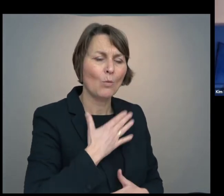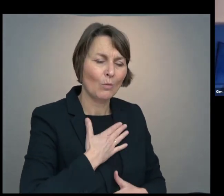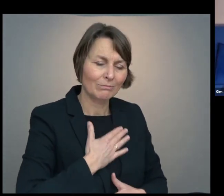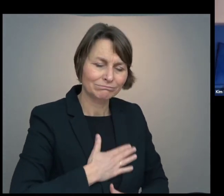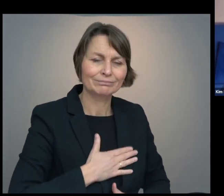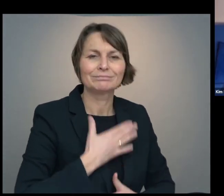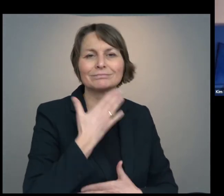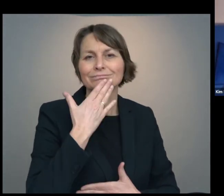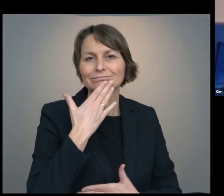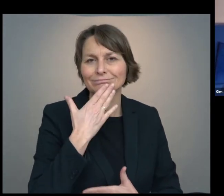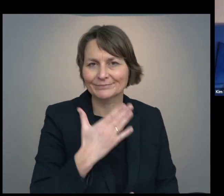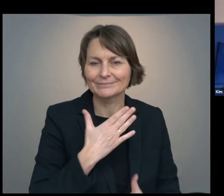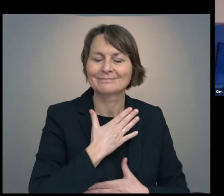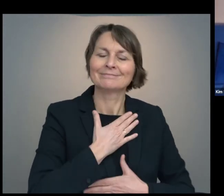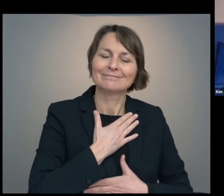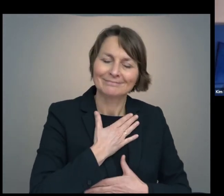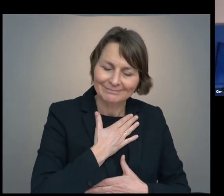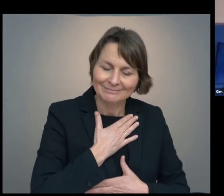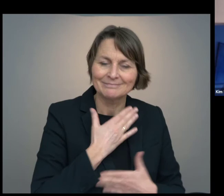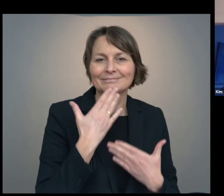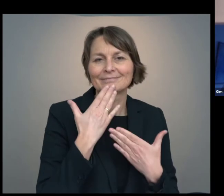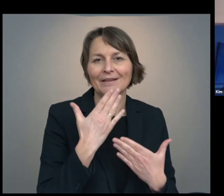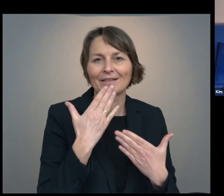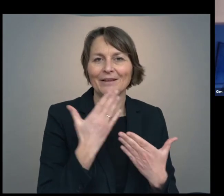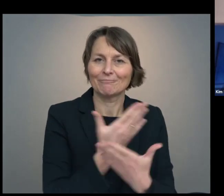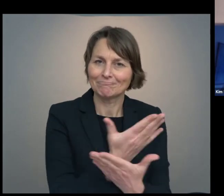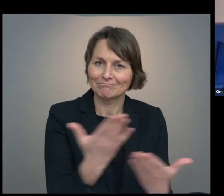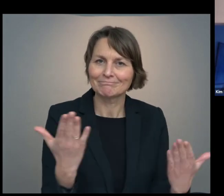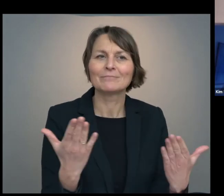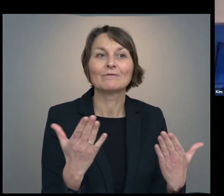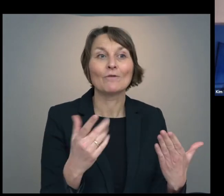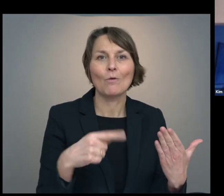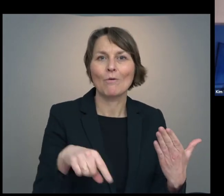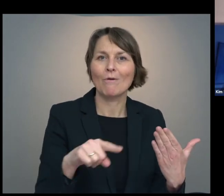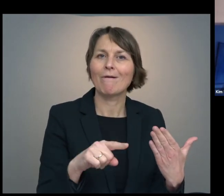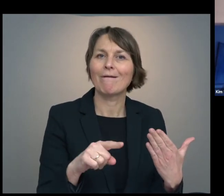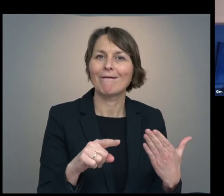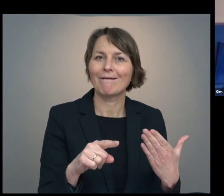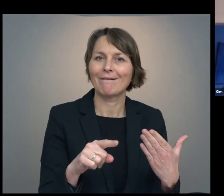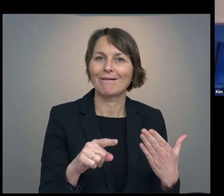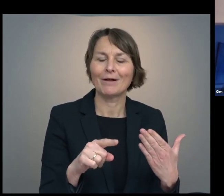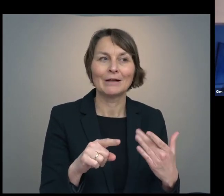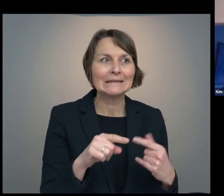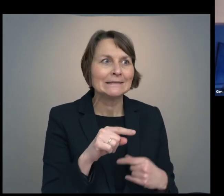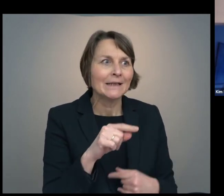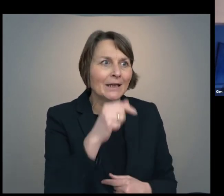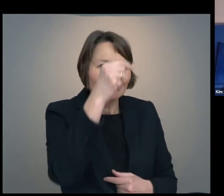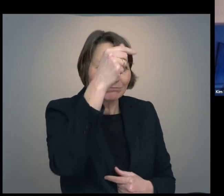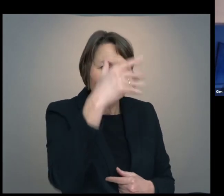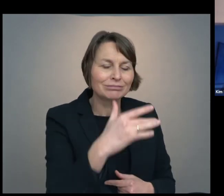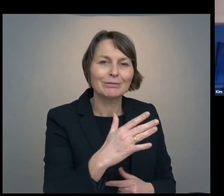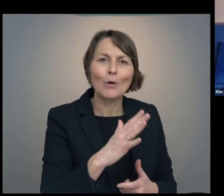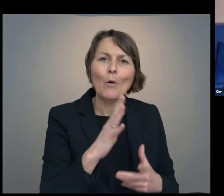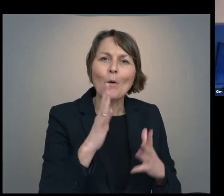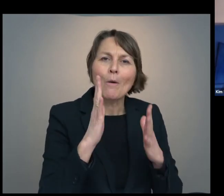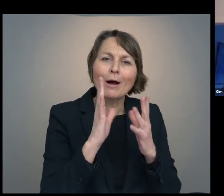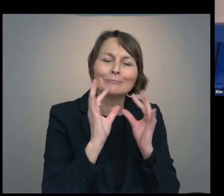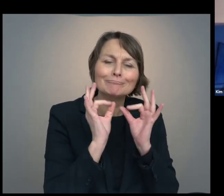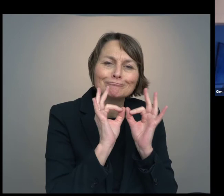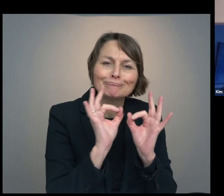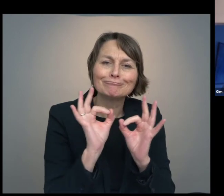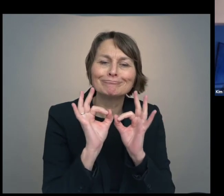And I just want to express my appreciation and gratefulness of all the kind words that we